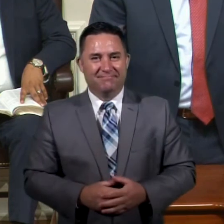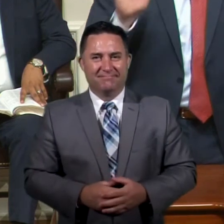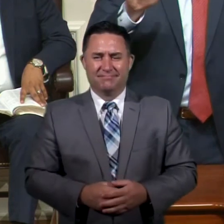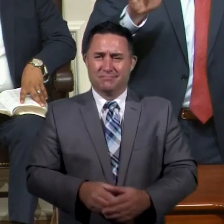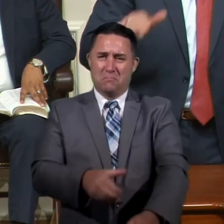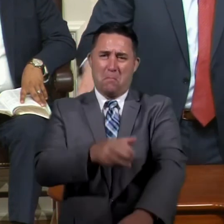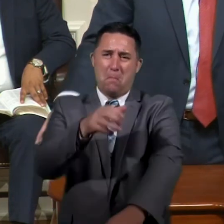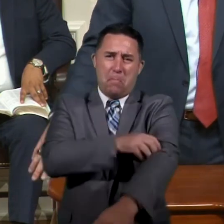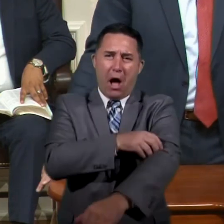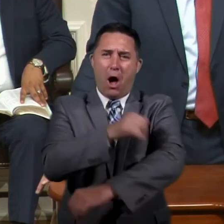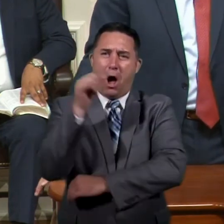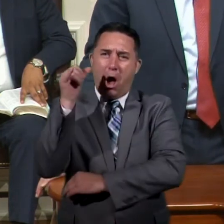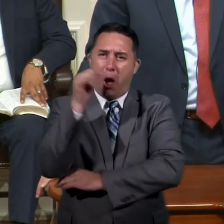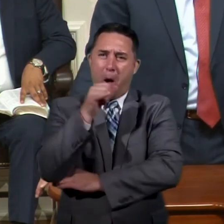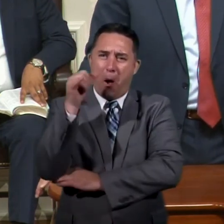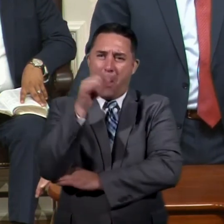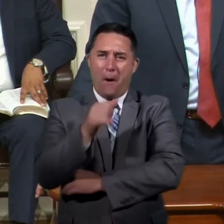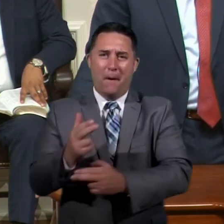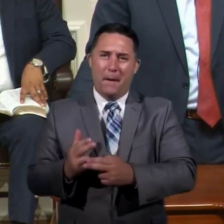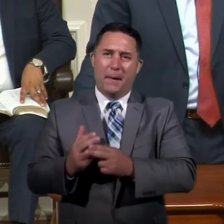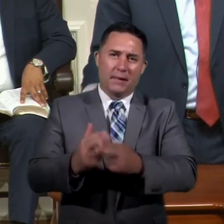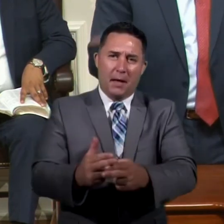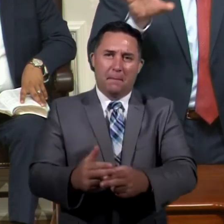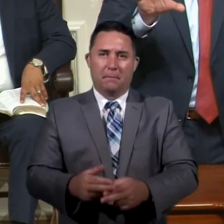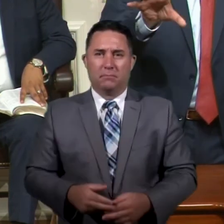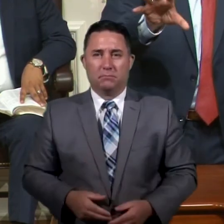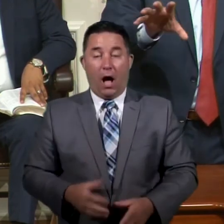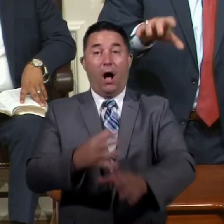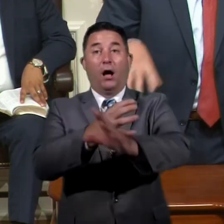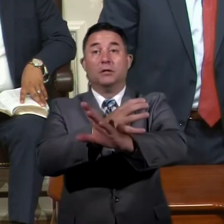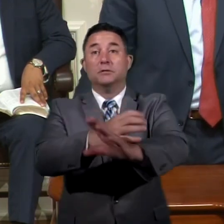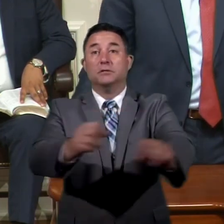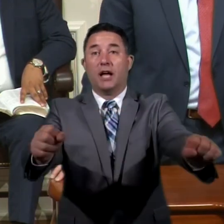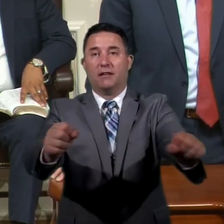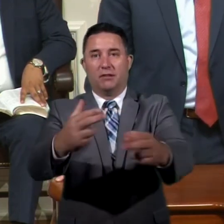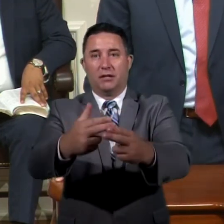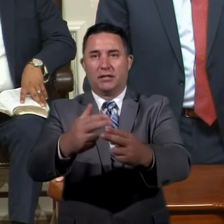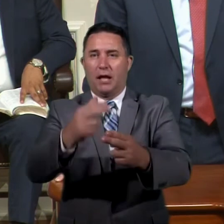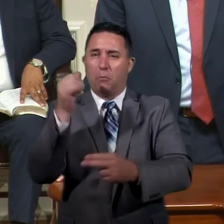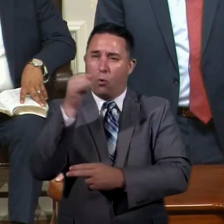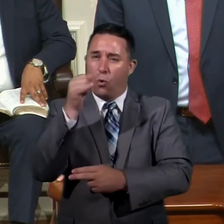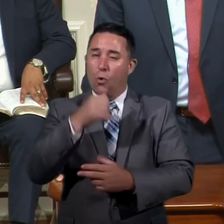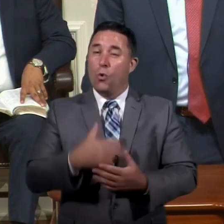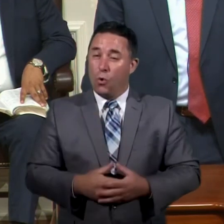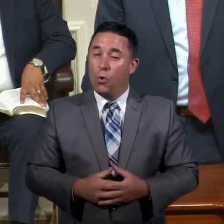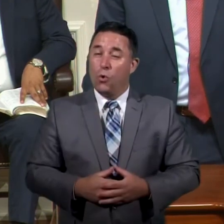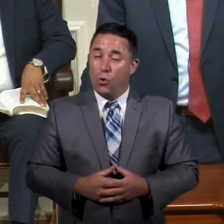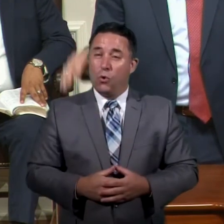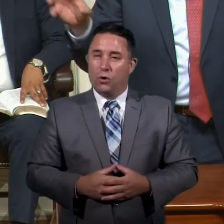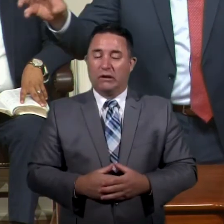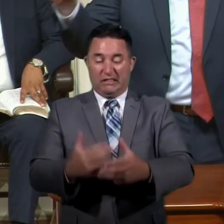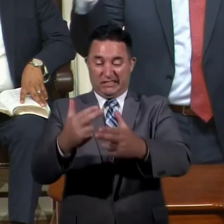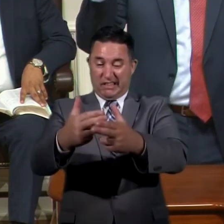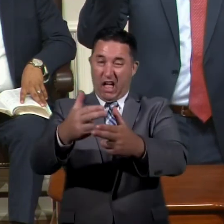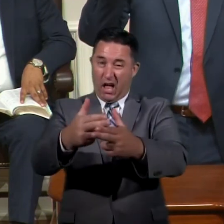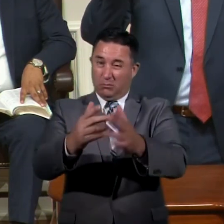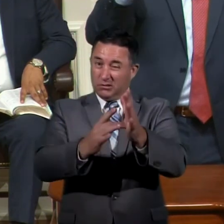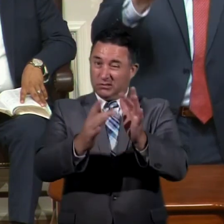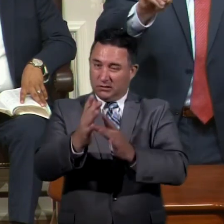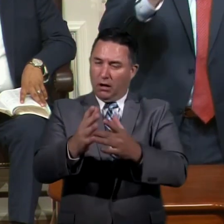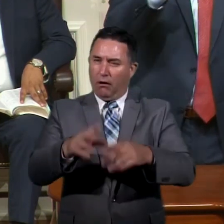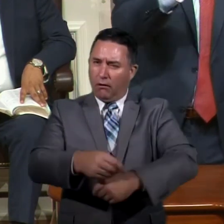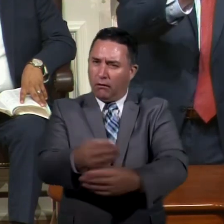It's a powerful name. Es un nombre poderoso. It's a saving name. Es un nombre que salva. It's a name that